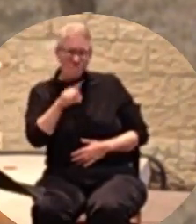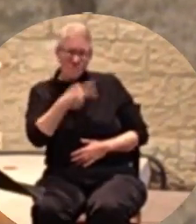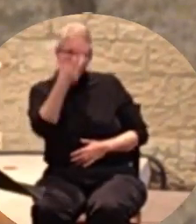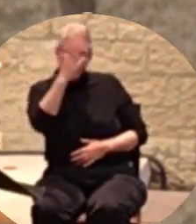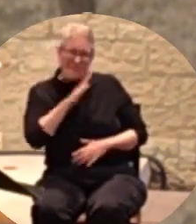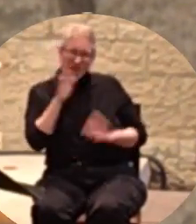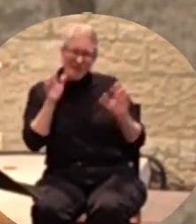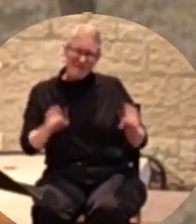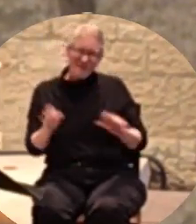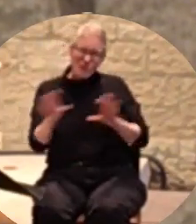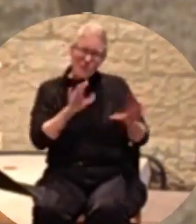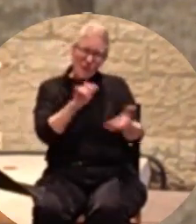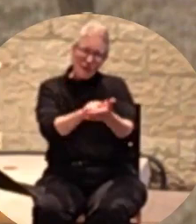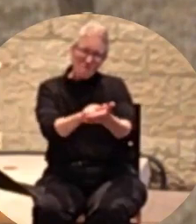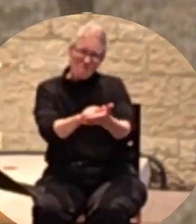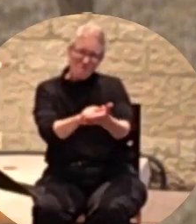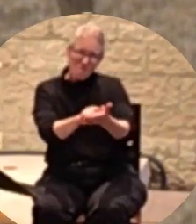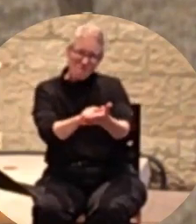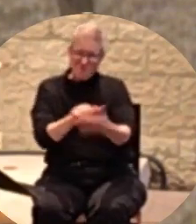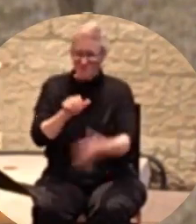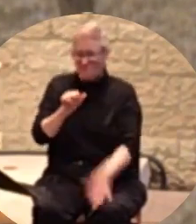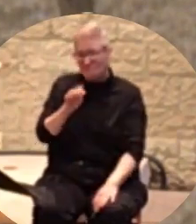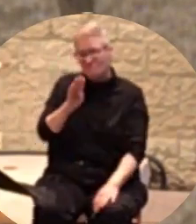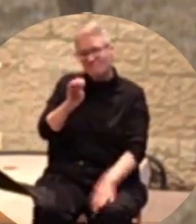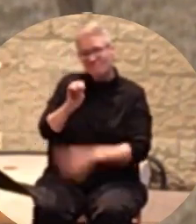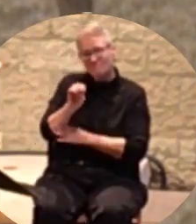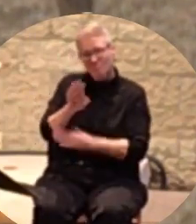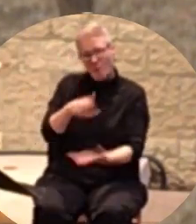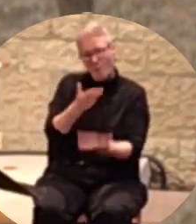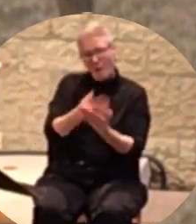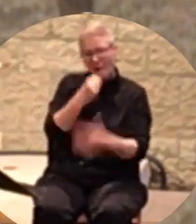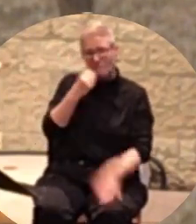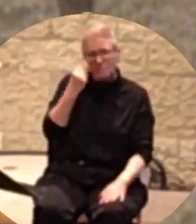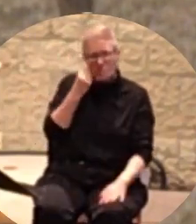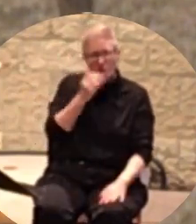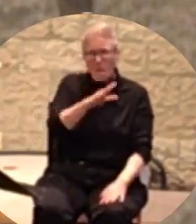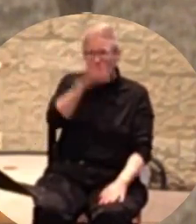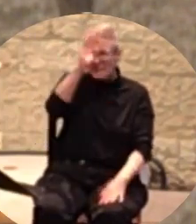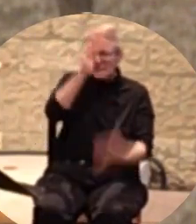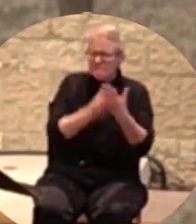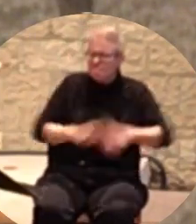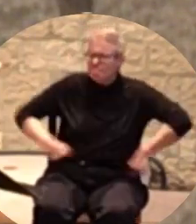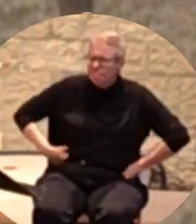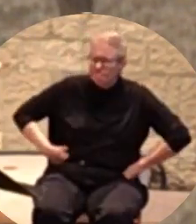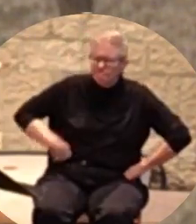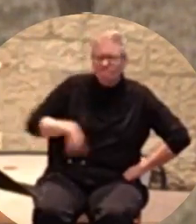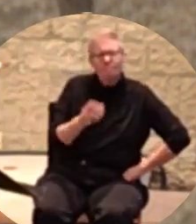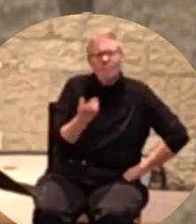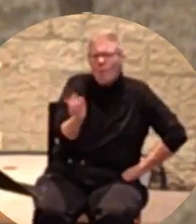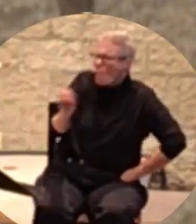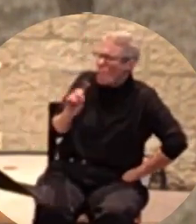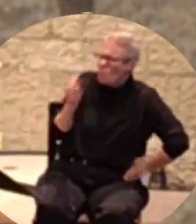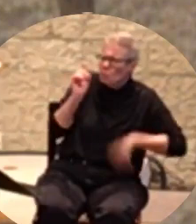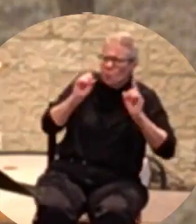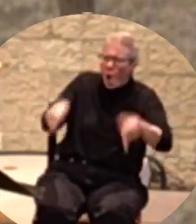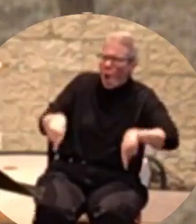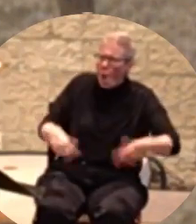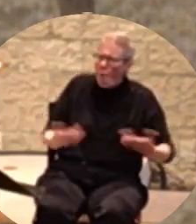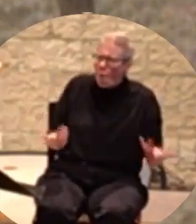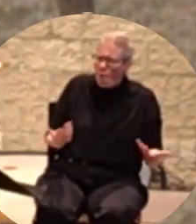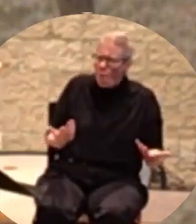that. And when Abe got home, his son asked in a scolding voice, where were